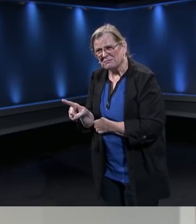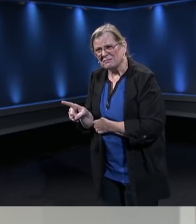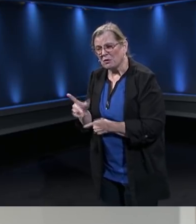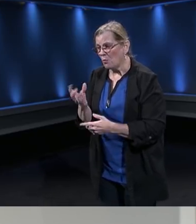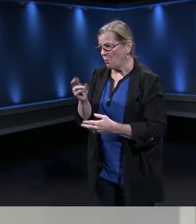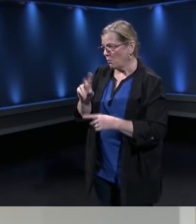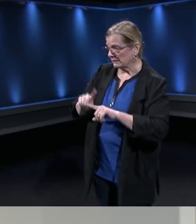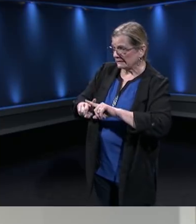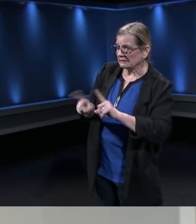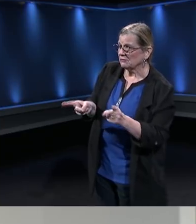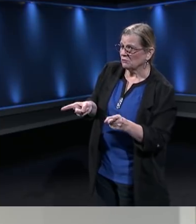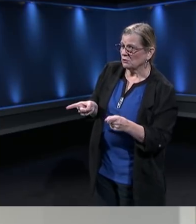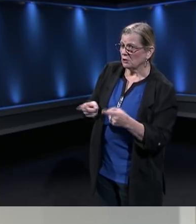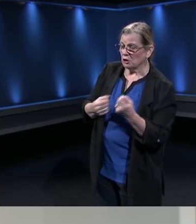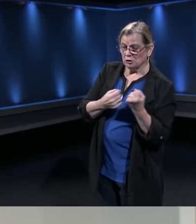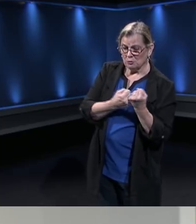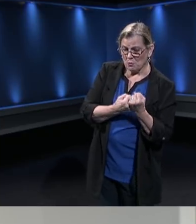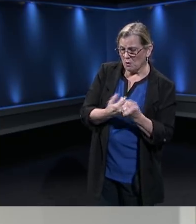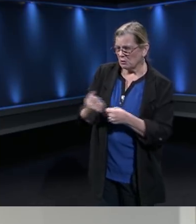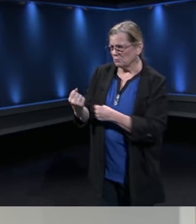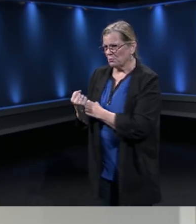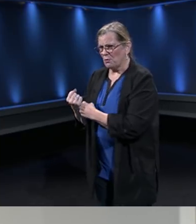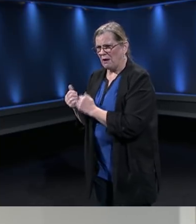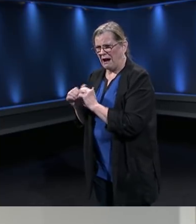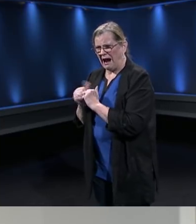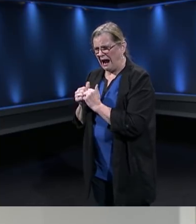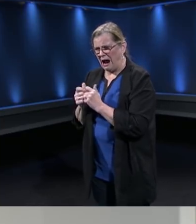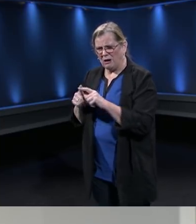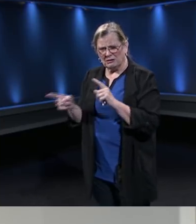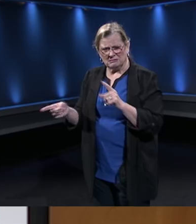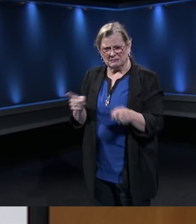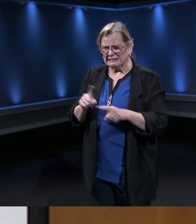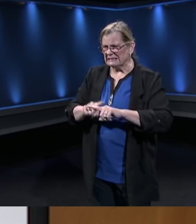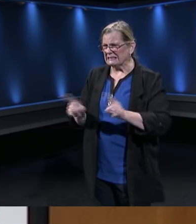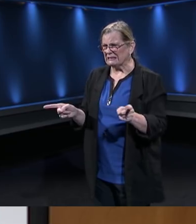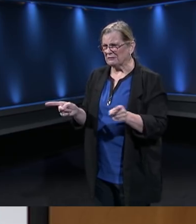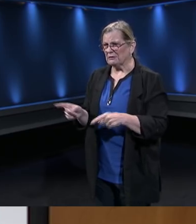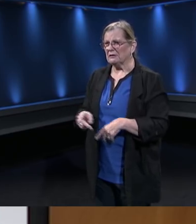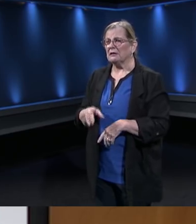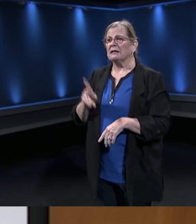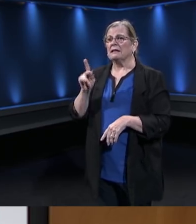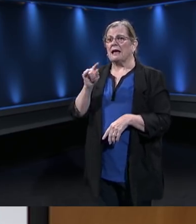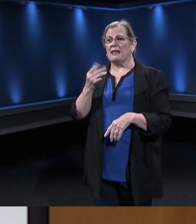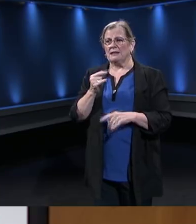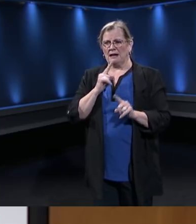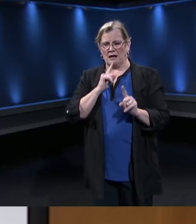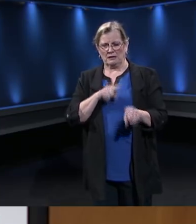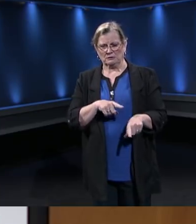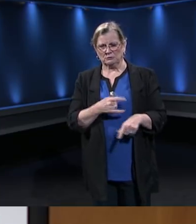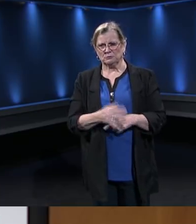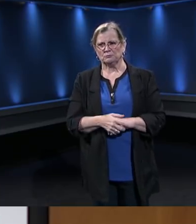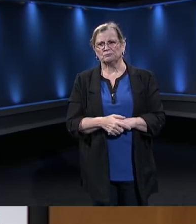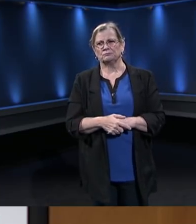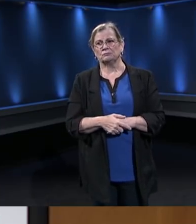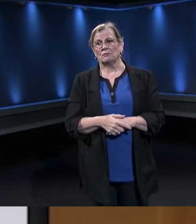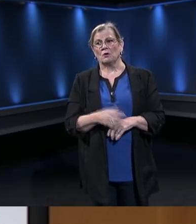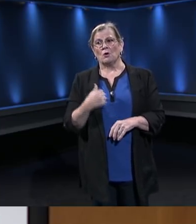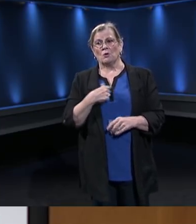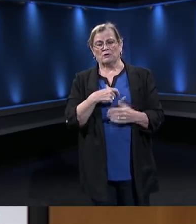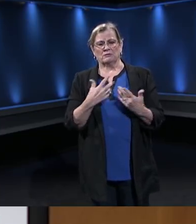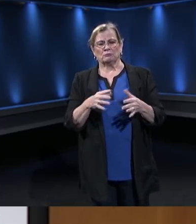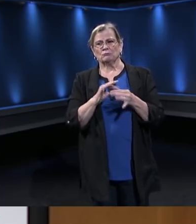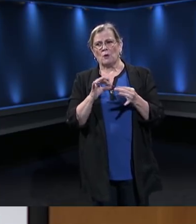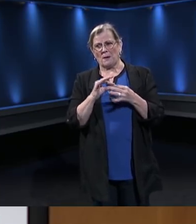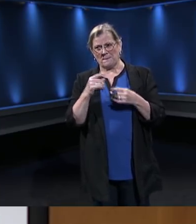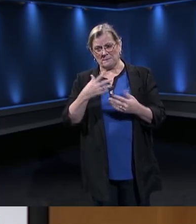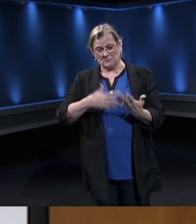mental health supports? How are they alike, or how are they different? That's a great question. So when we talk about social emotional learning, we're looking